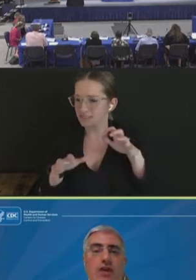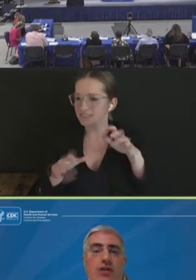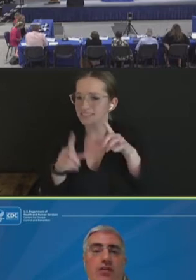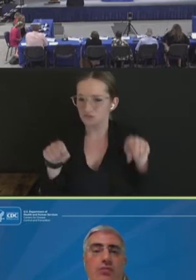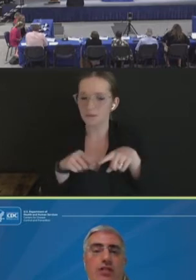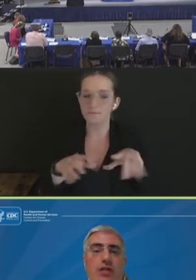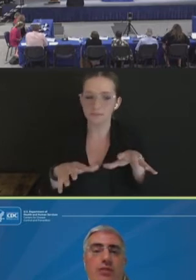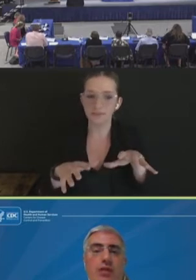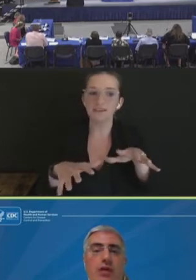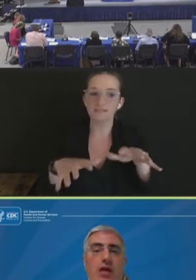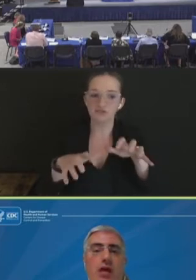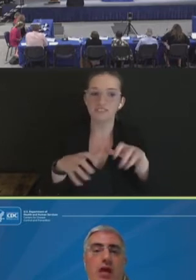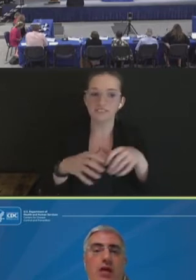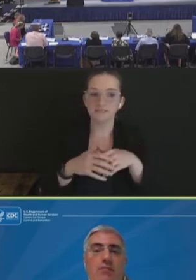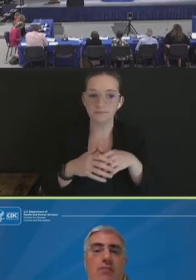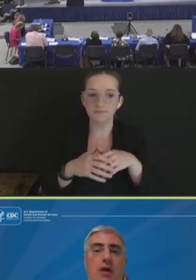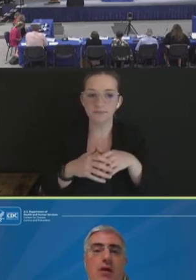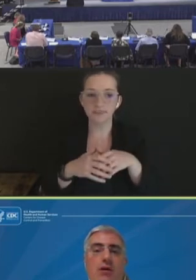infectious virus, which can be